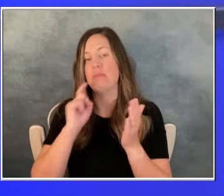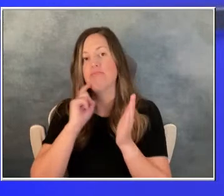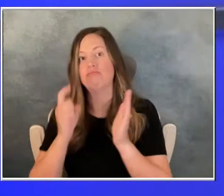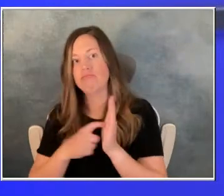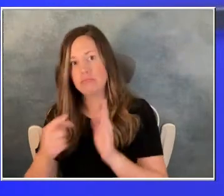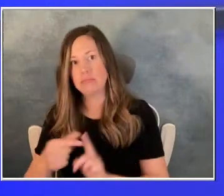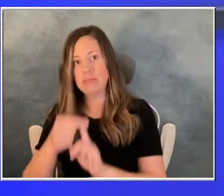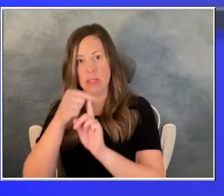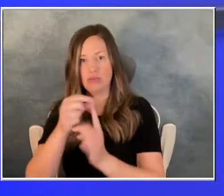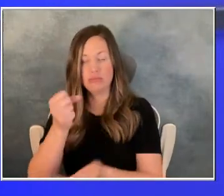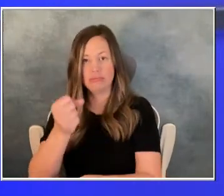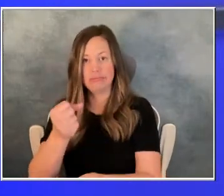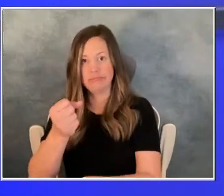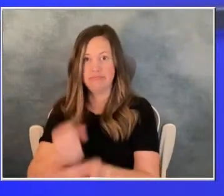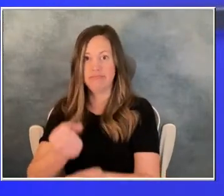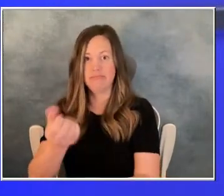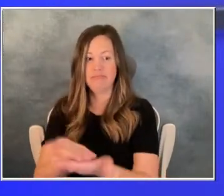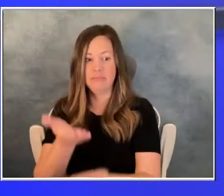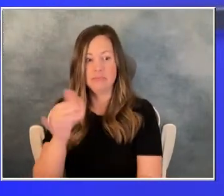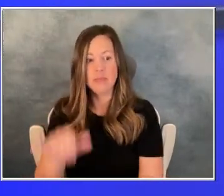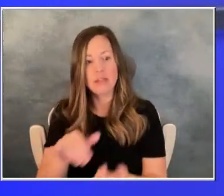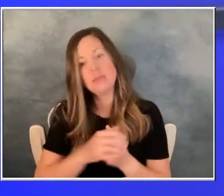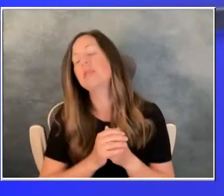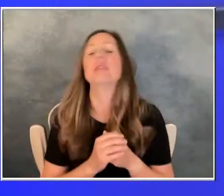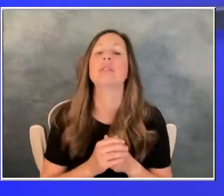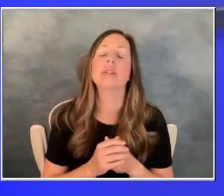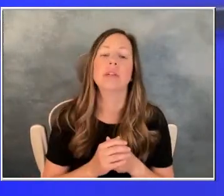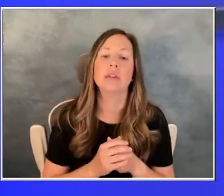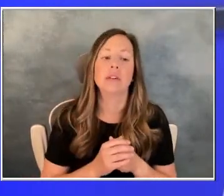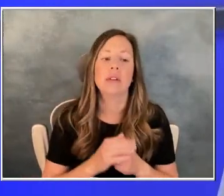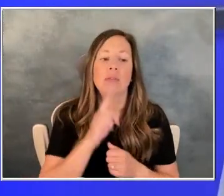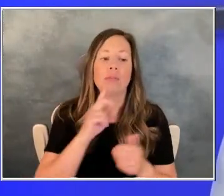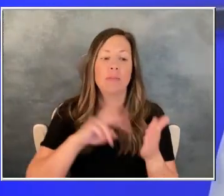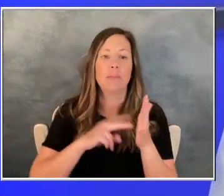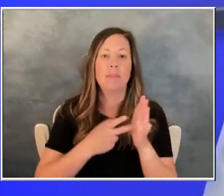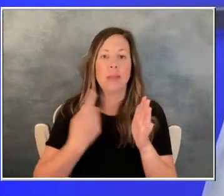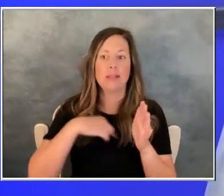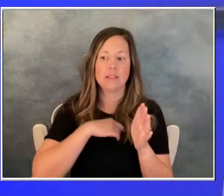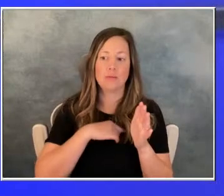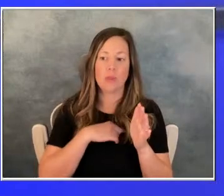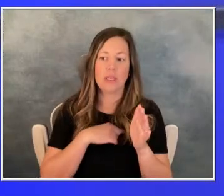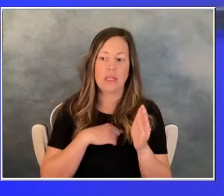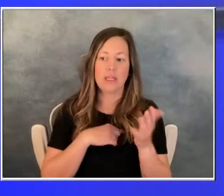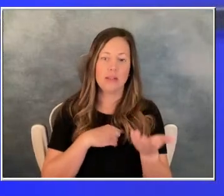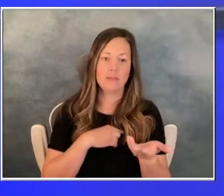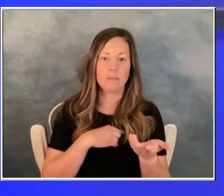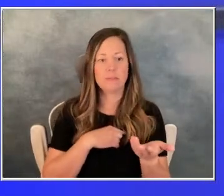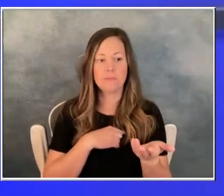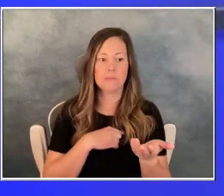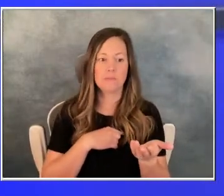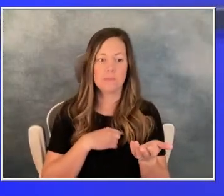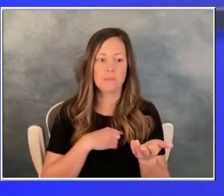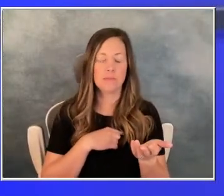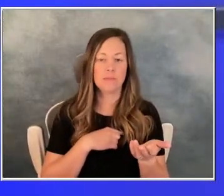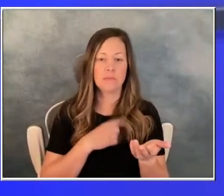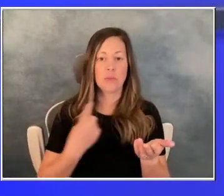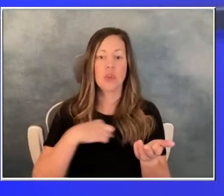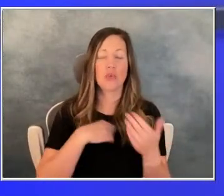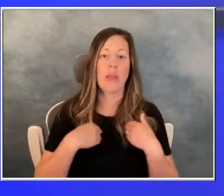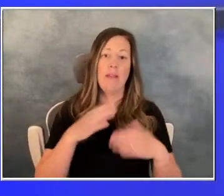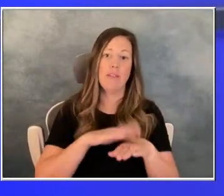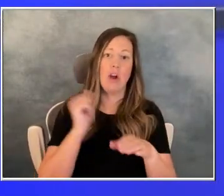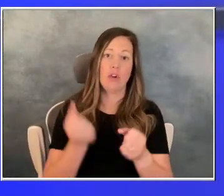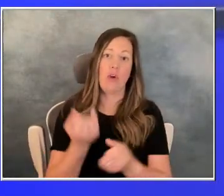of verification status. And that allows us to that means we have on-call burn surgeons